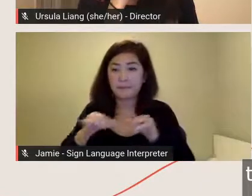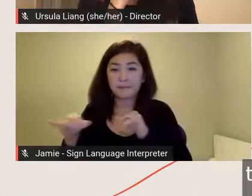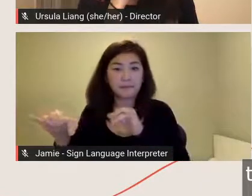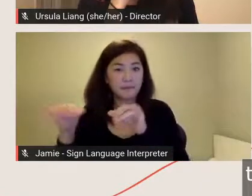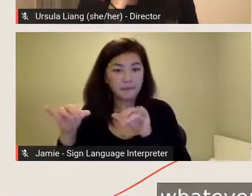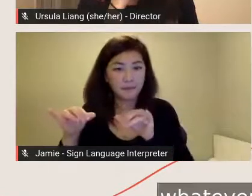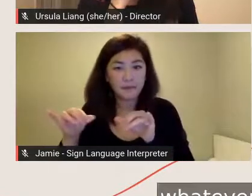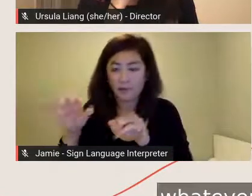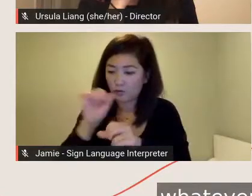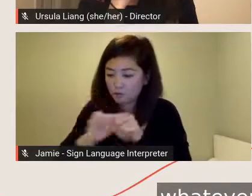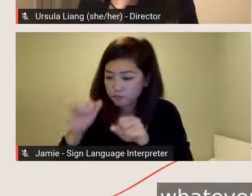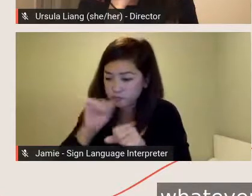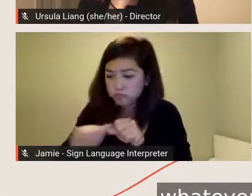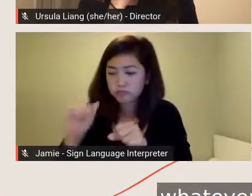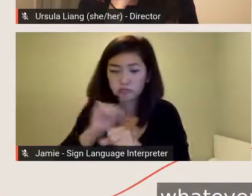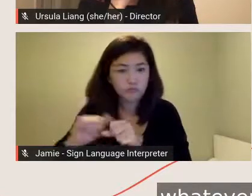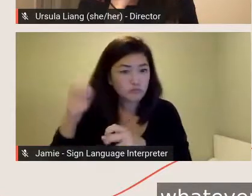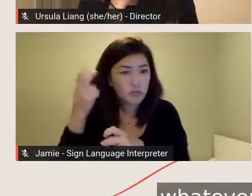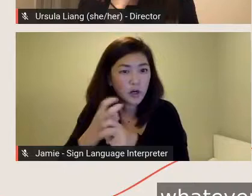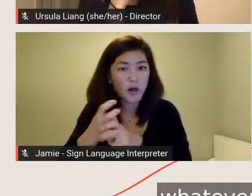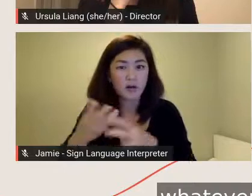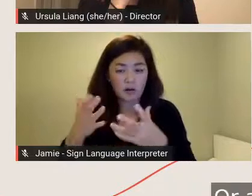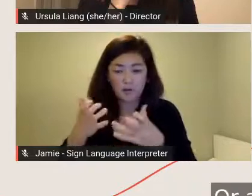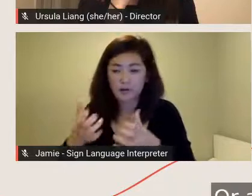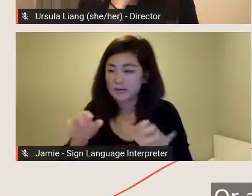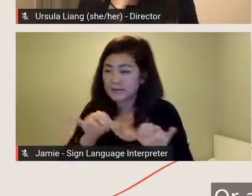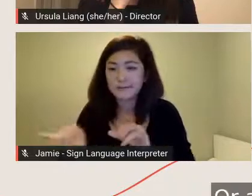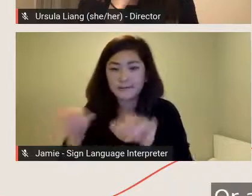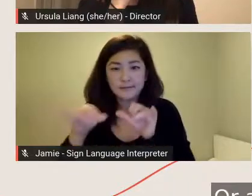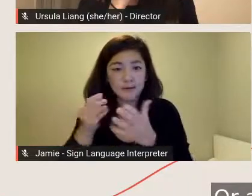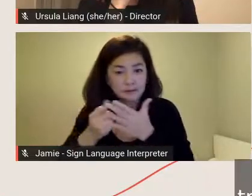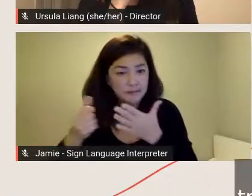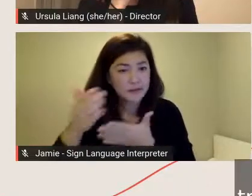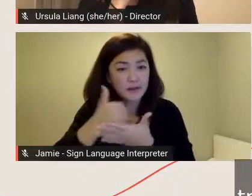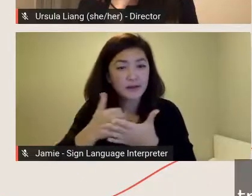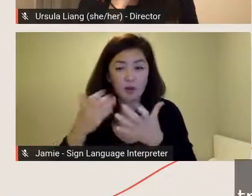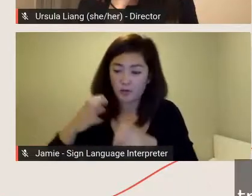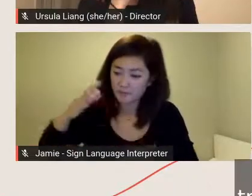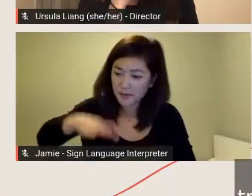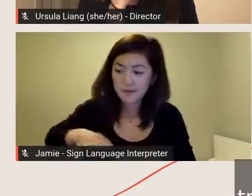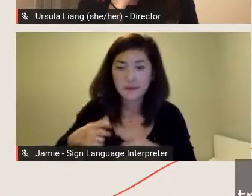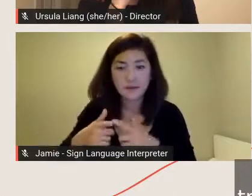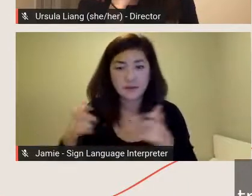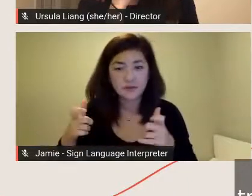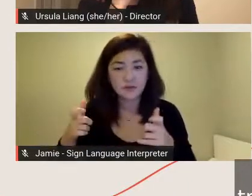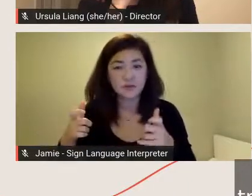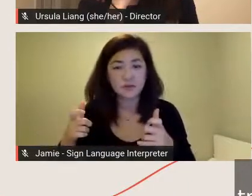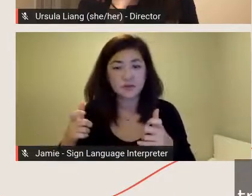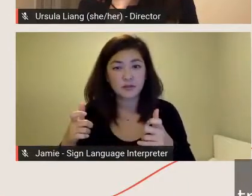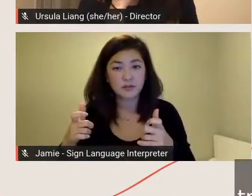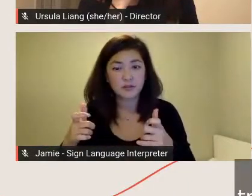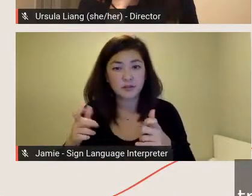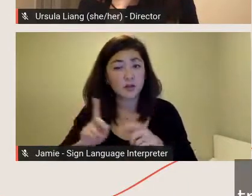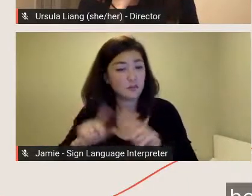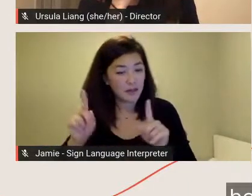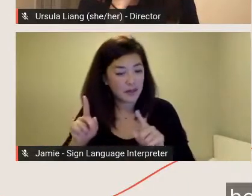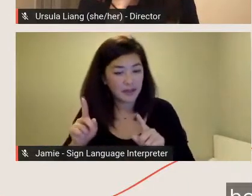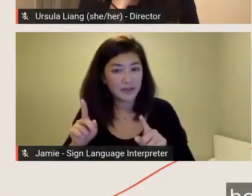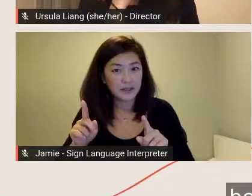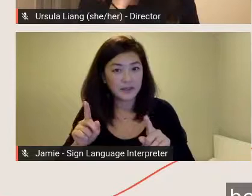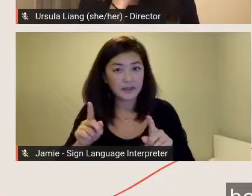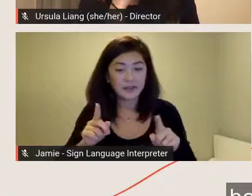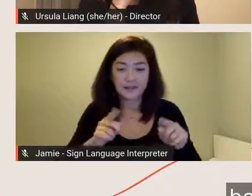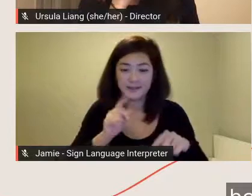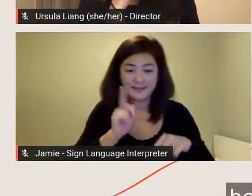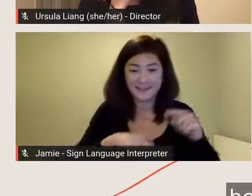work hard and get whatever the same benefits as everybody. Or are you going to say, you know, you can't get fair treatment within the system because it's